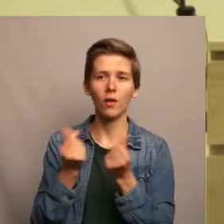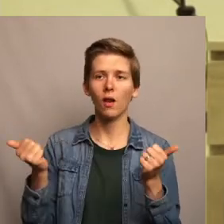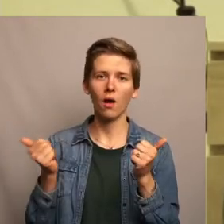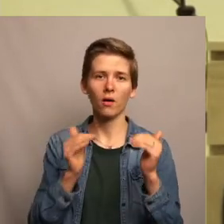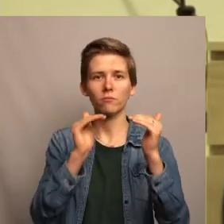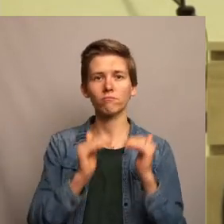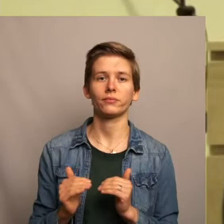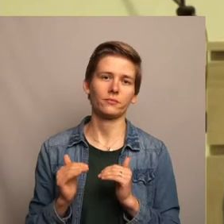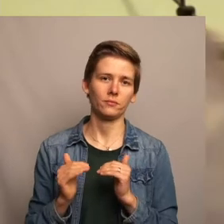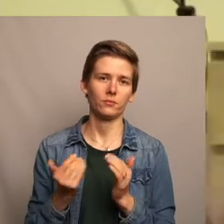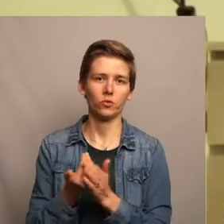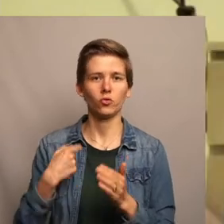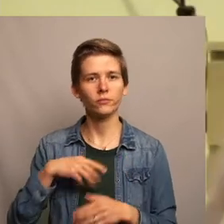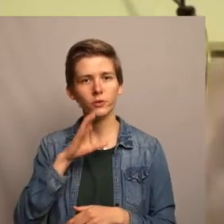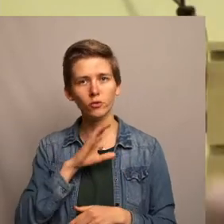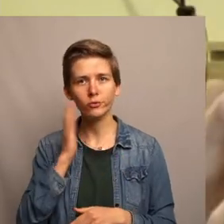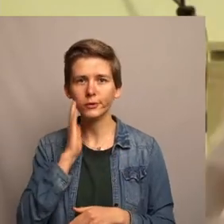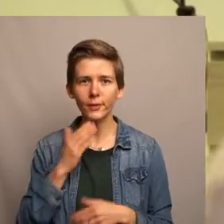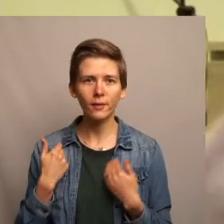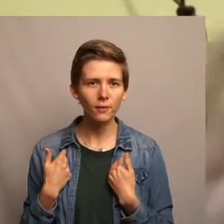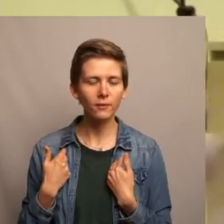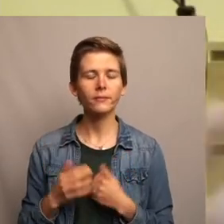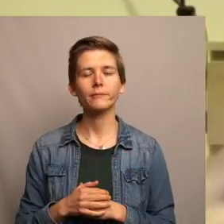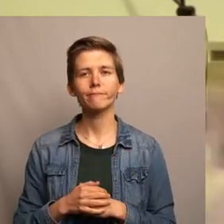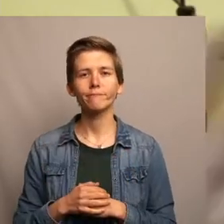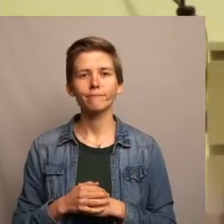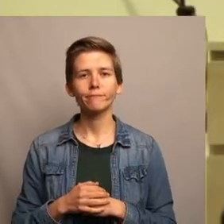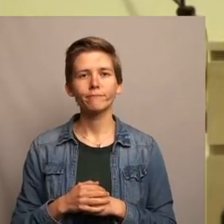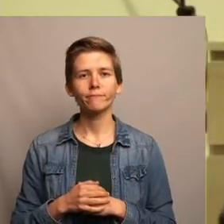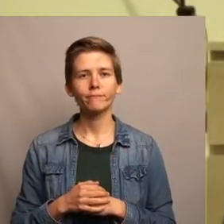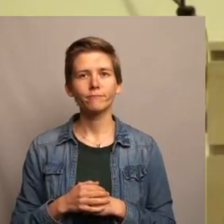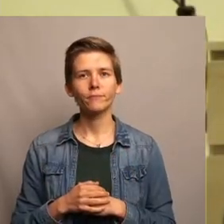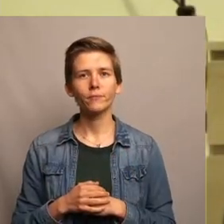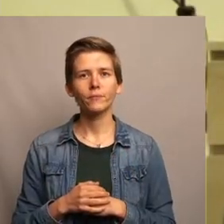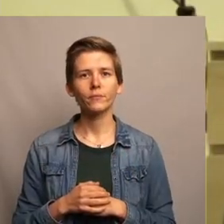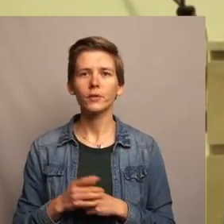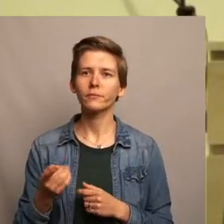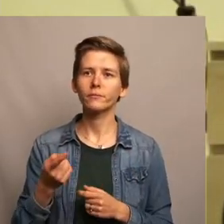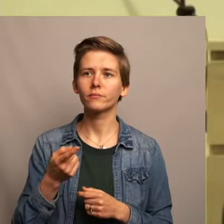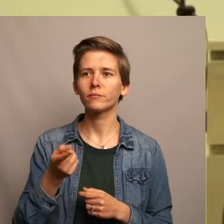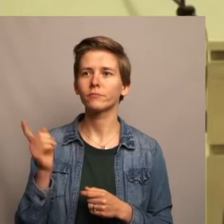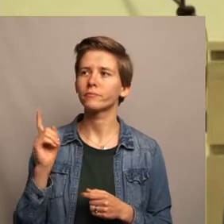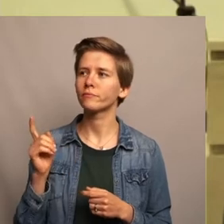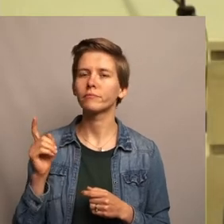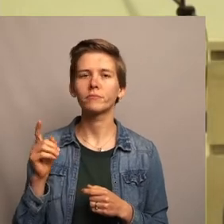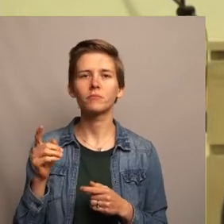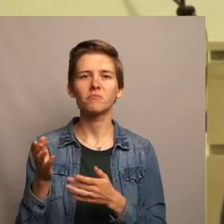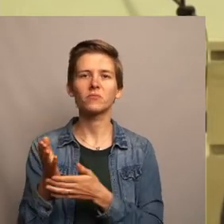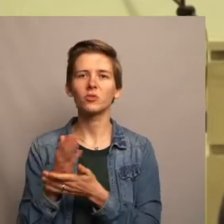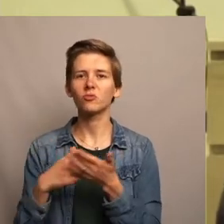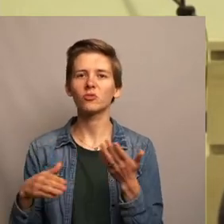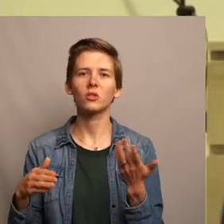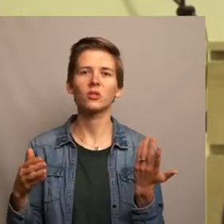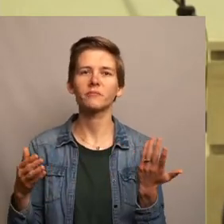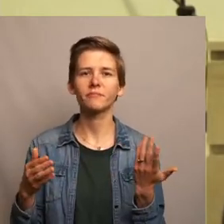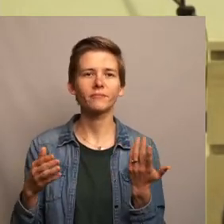It's not always, and not everyone is necessarily as well-versed or articulate in, for instance, a language that is